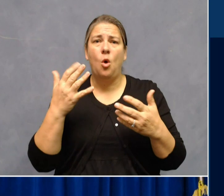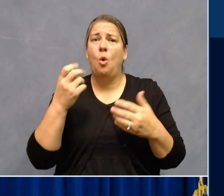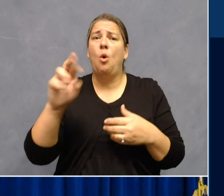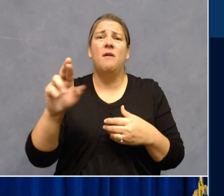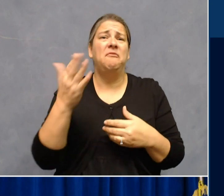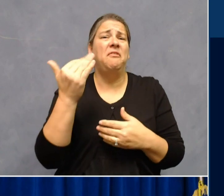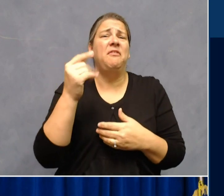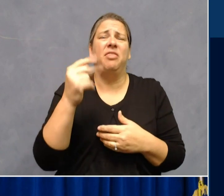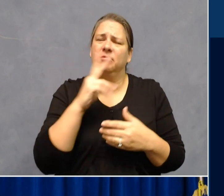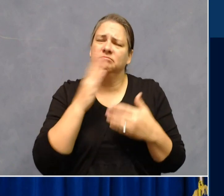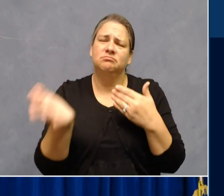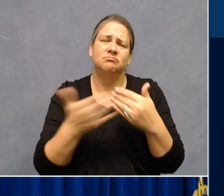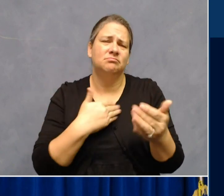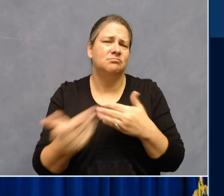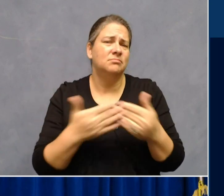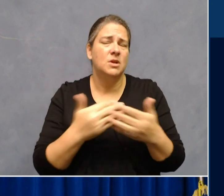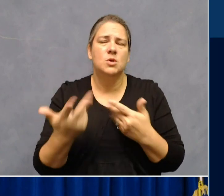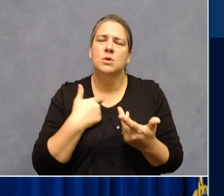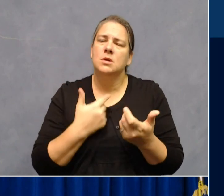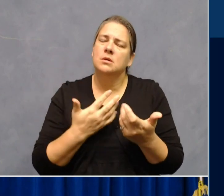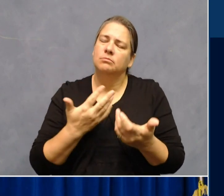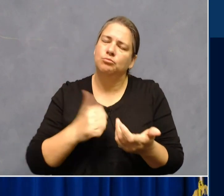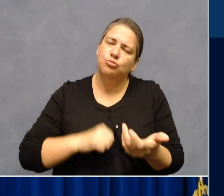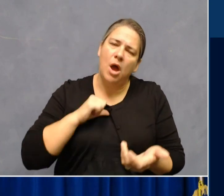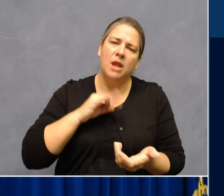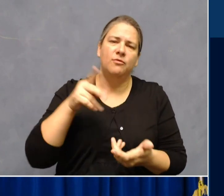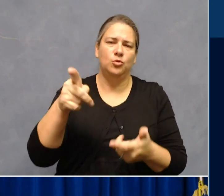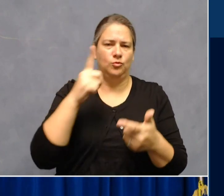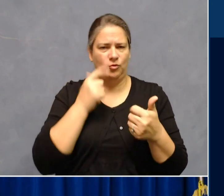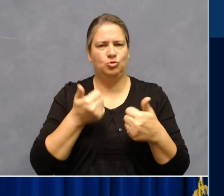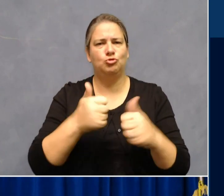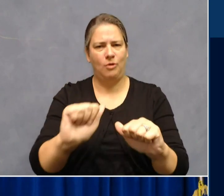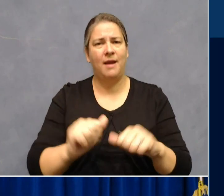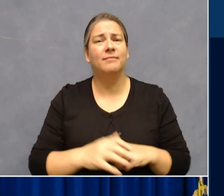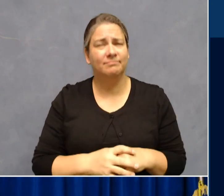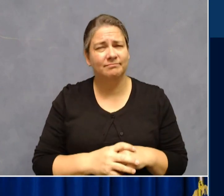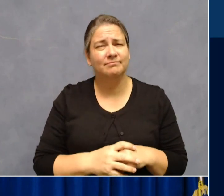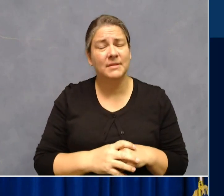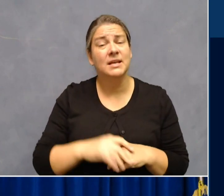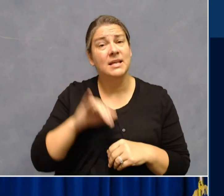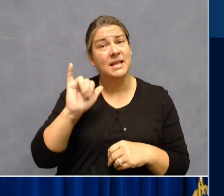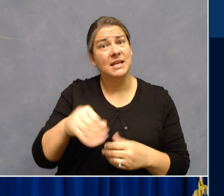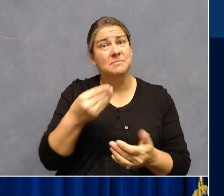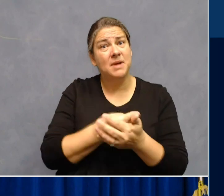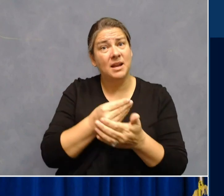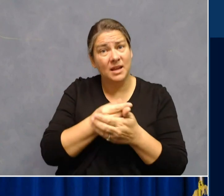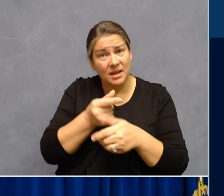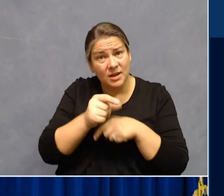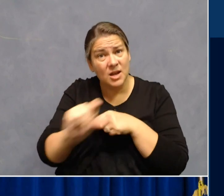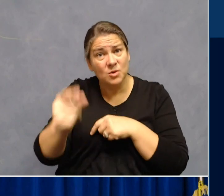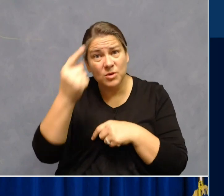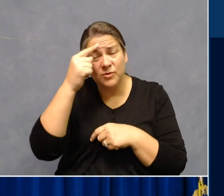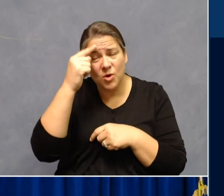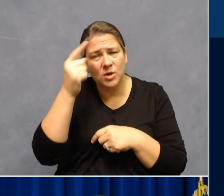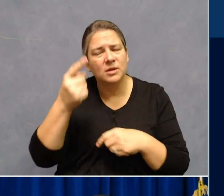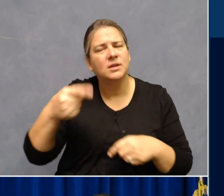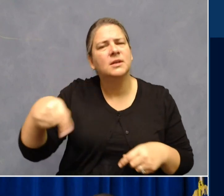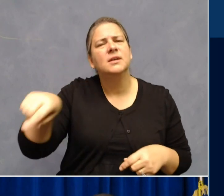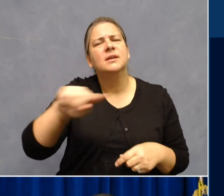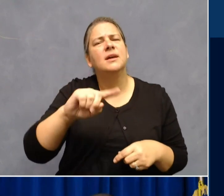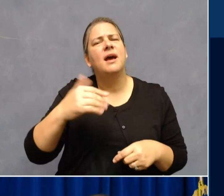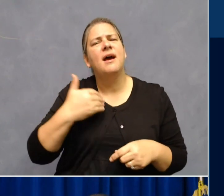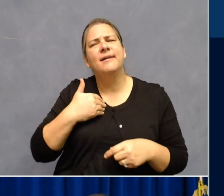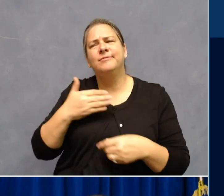PPE, sanitizing supplies, plexiglass barriers, and other measures to keep residents and staff safe and healthy. We